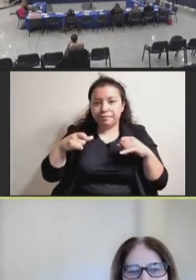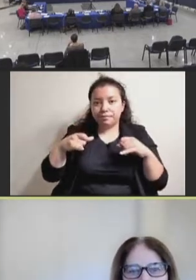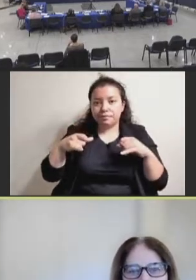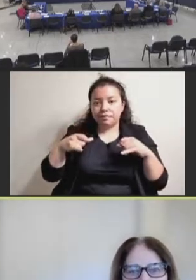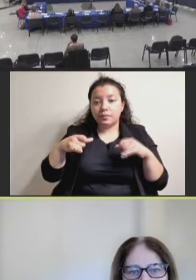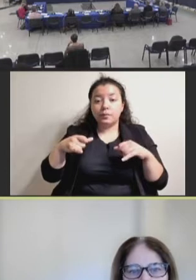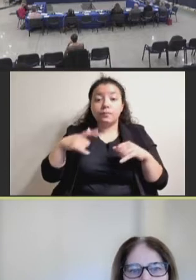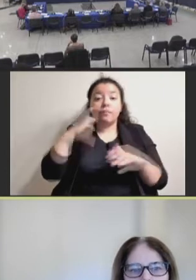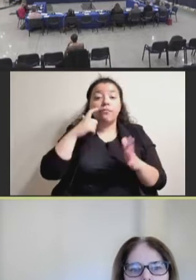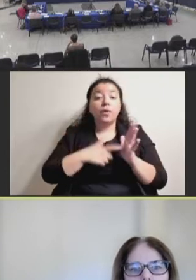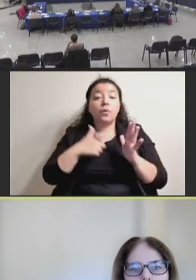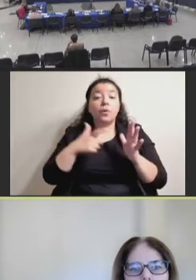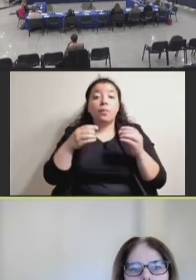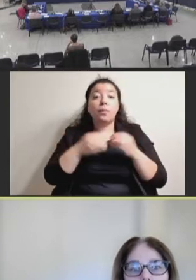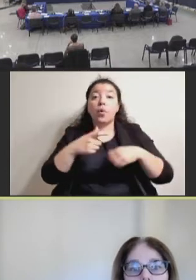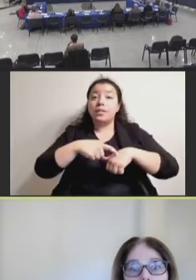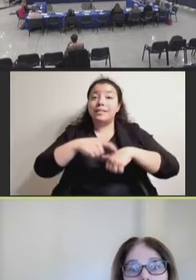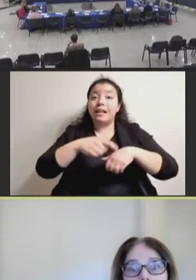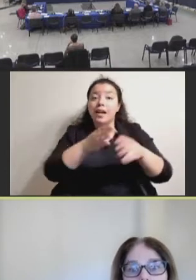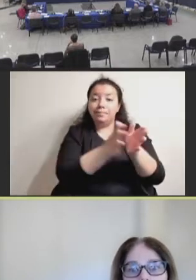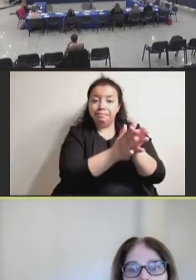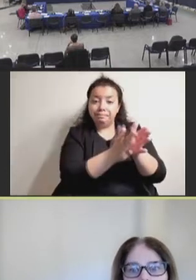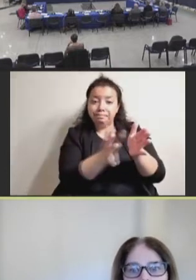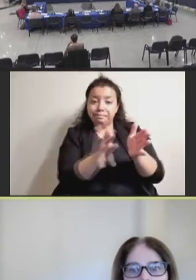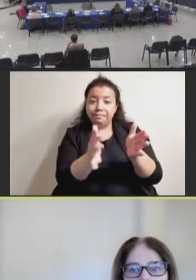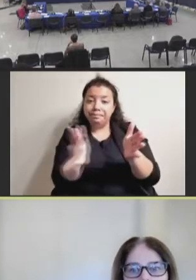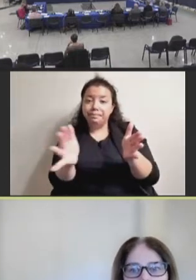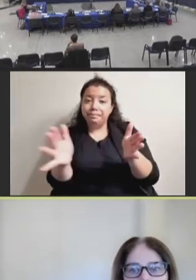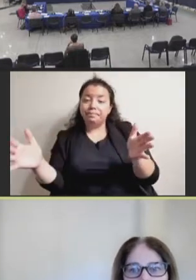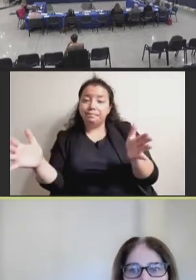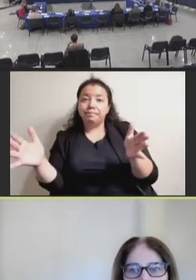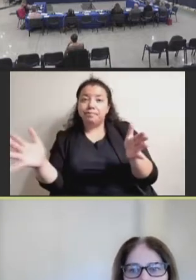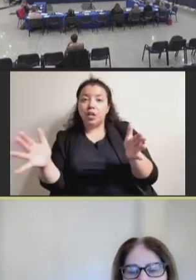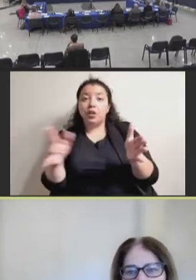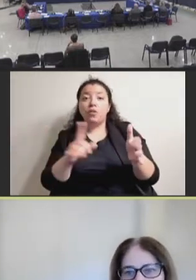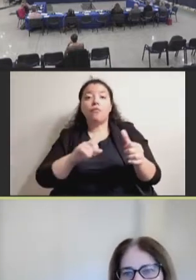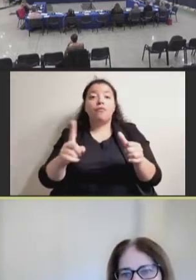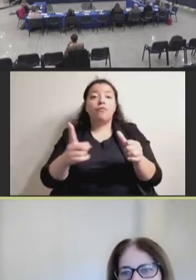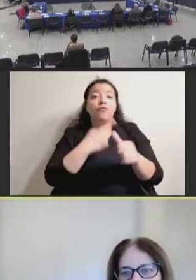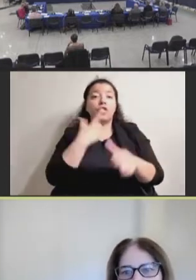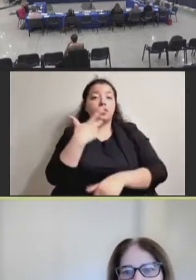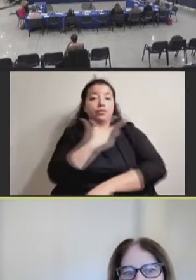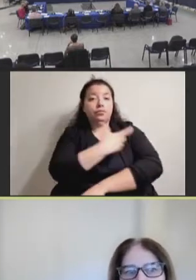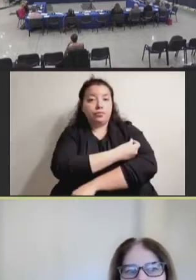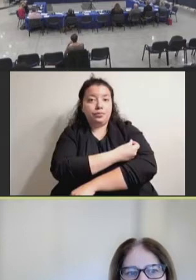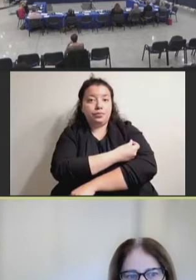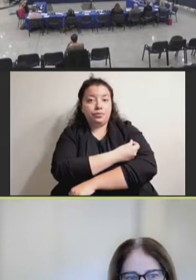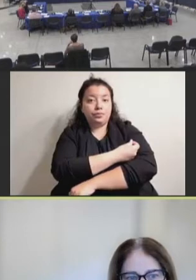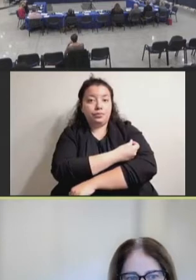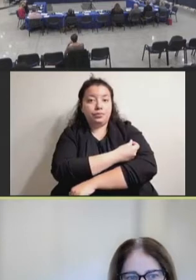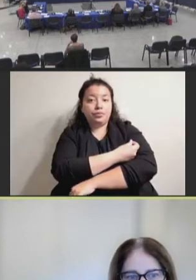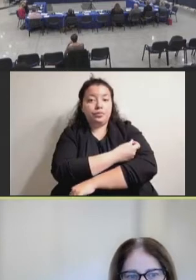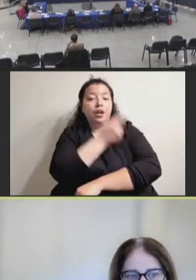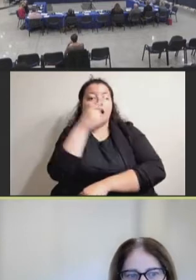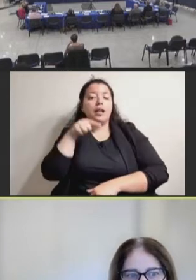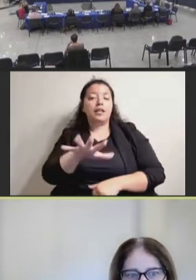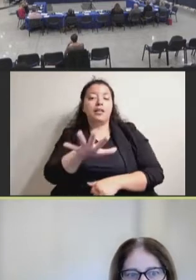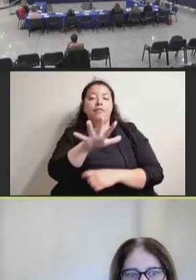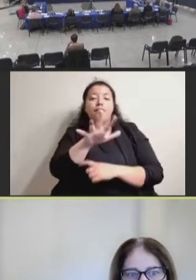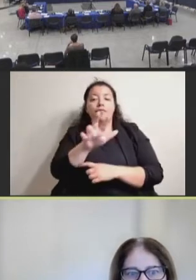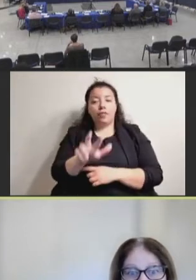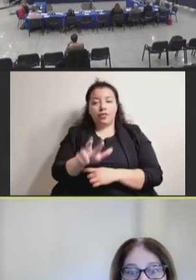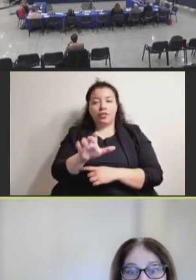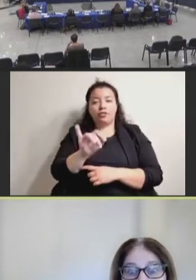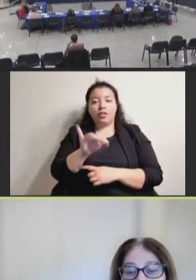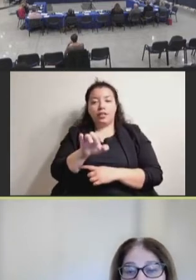after vaccination of symptom onset after the first dose. And this is preliminary 53 cases of